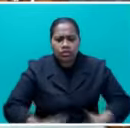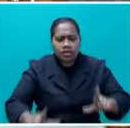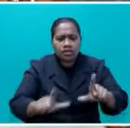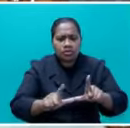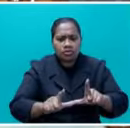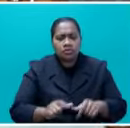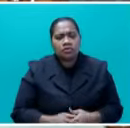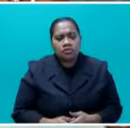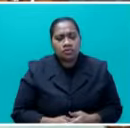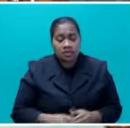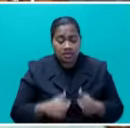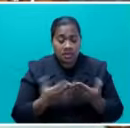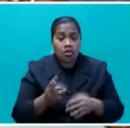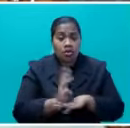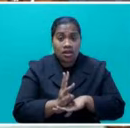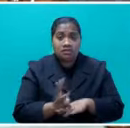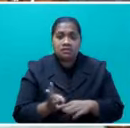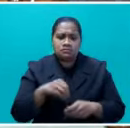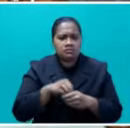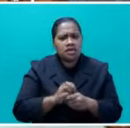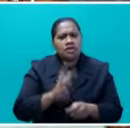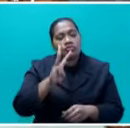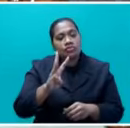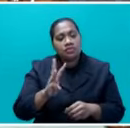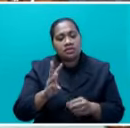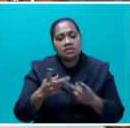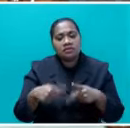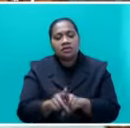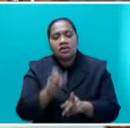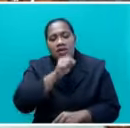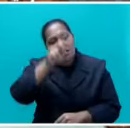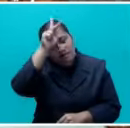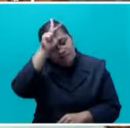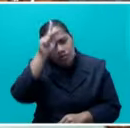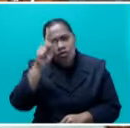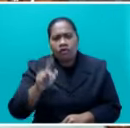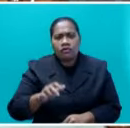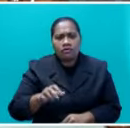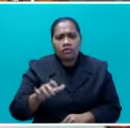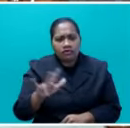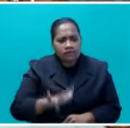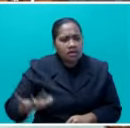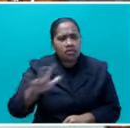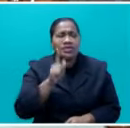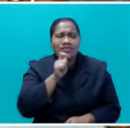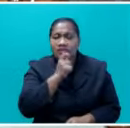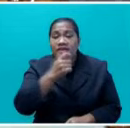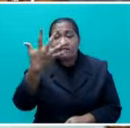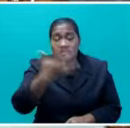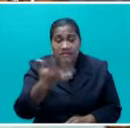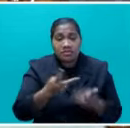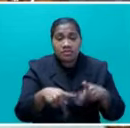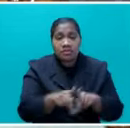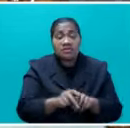operates 21 transmission sites, including 3 terrestrial sites on Kandavu, Ovalau, Taviuni, 15 sites on Viti Levu, and